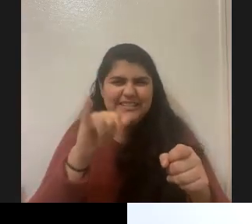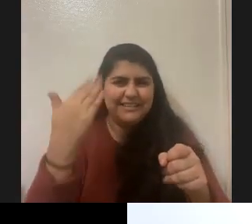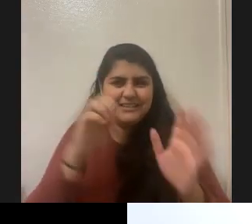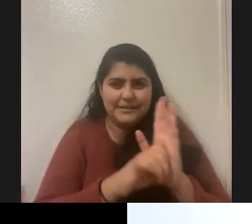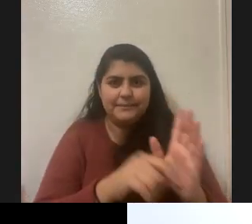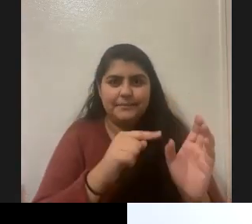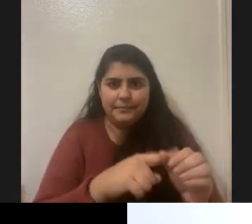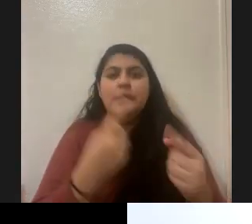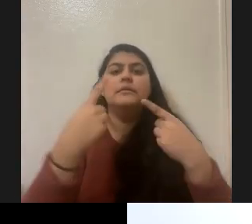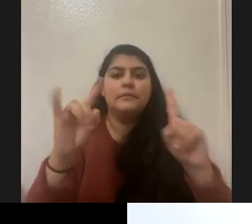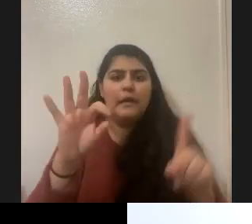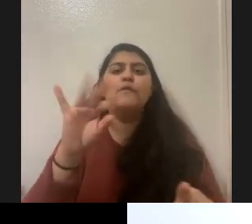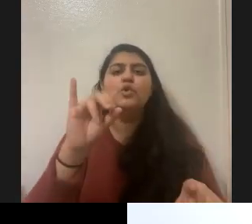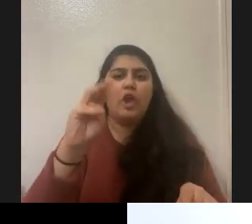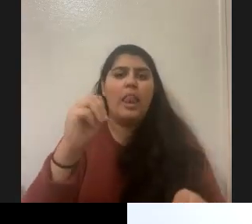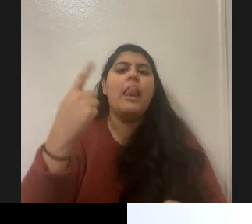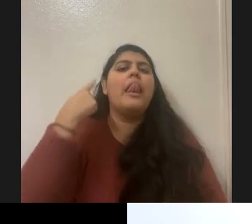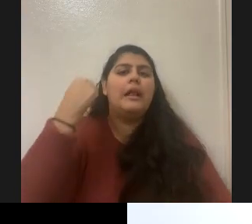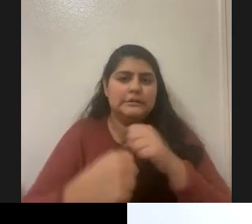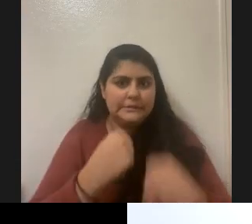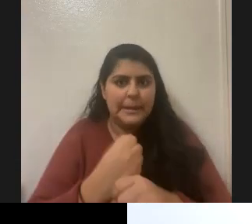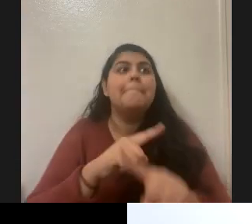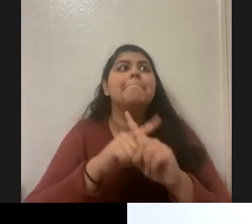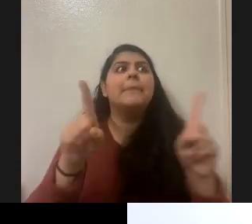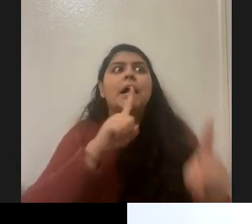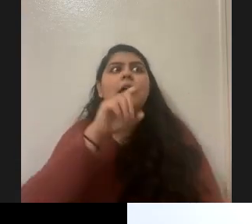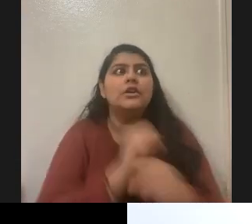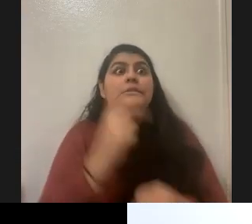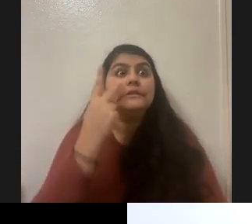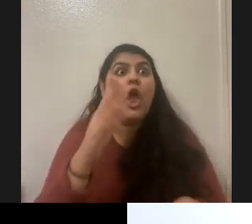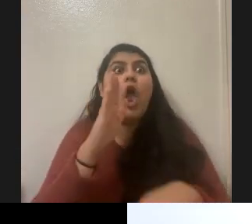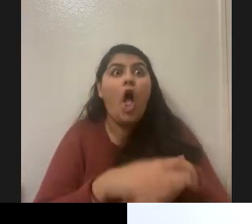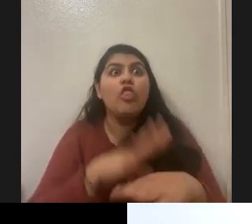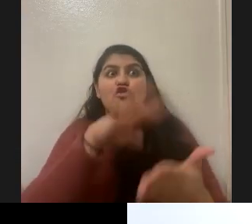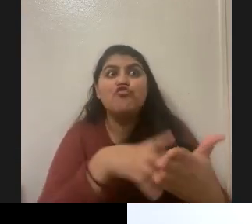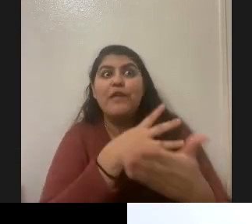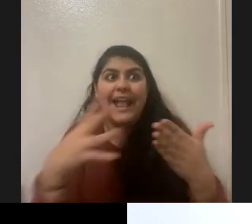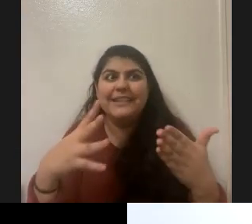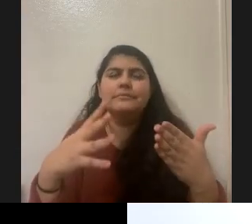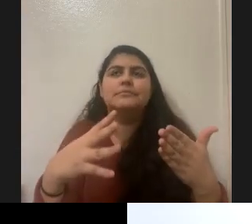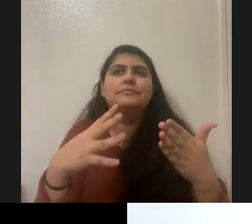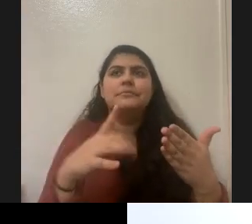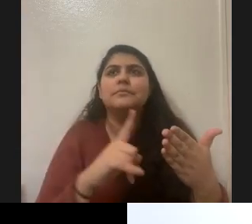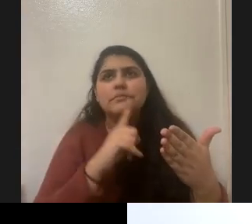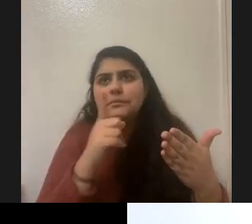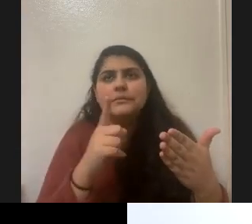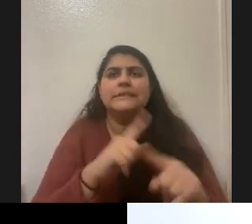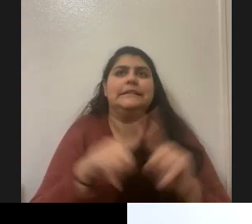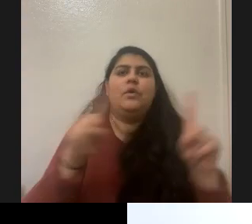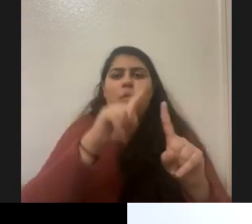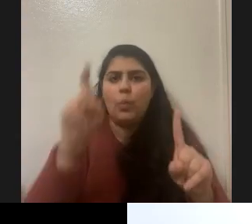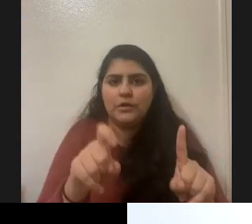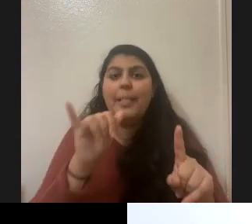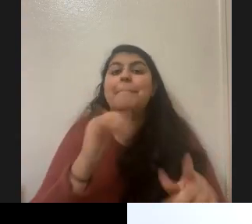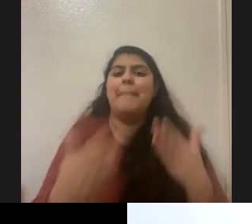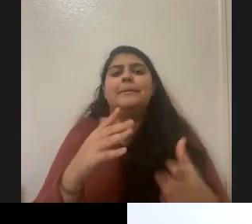accomplished fusion last year. But to actually see it on the grid is actually a whole different ballpark question, and that might take actually a